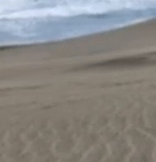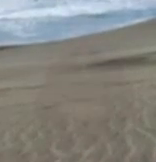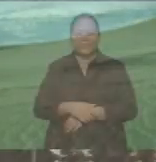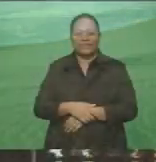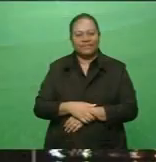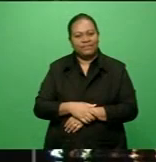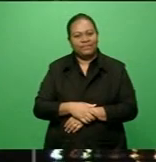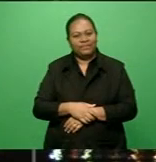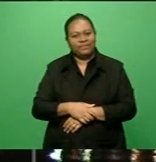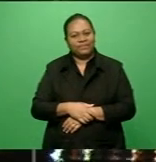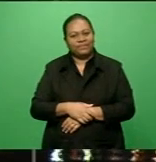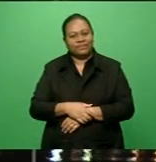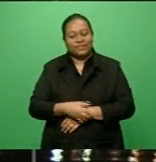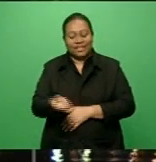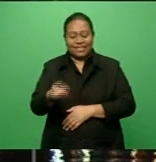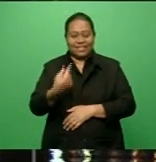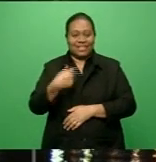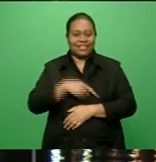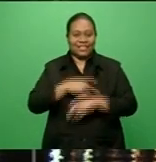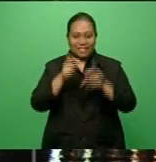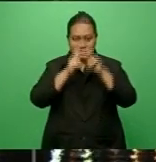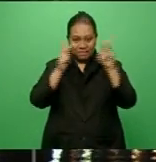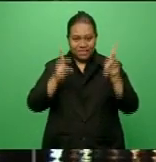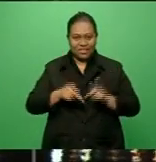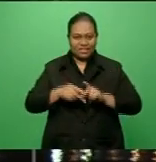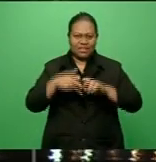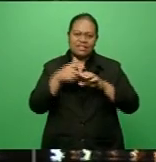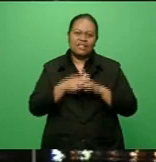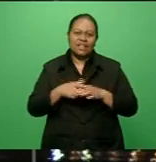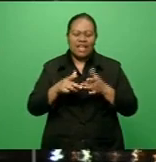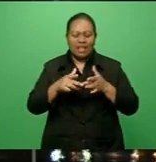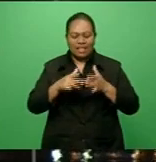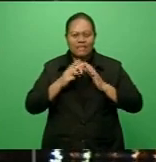sounds. Send us newsworthy pictures to email